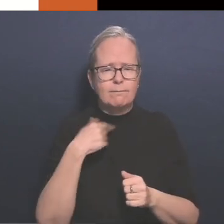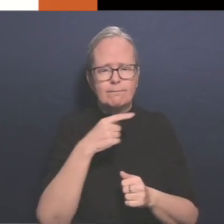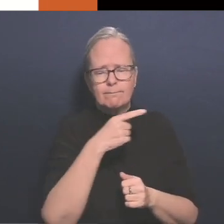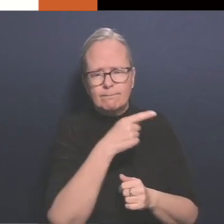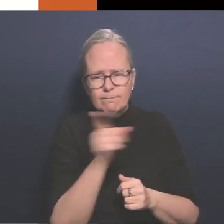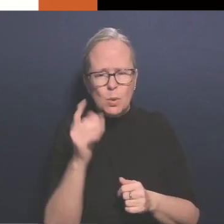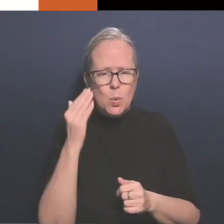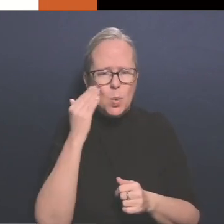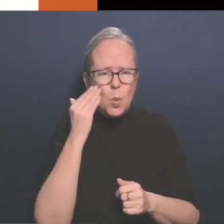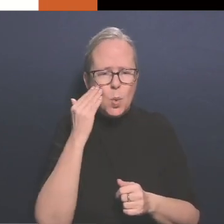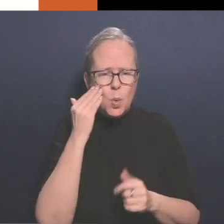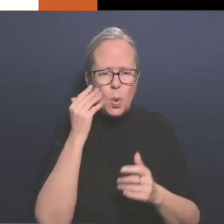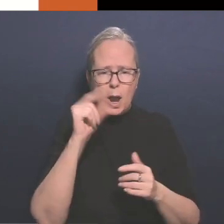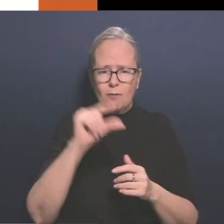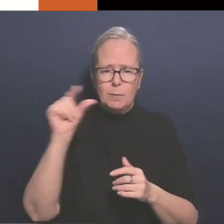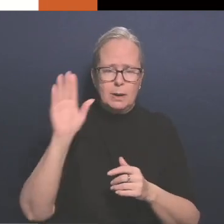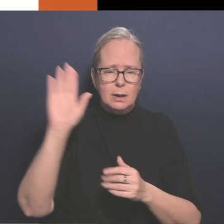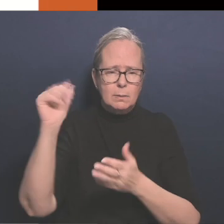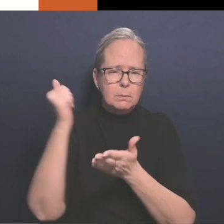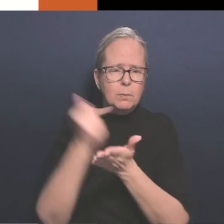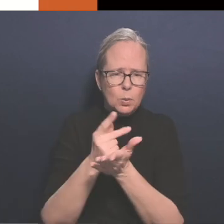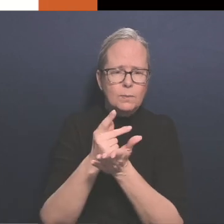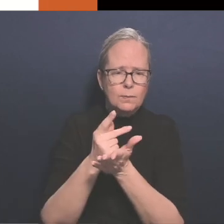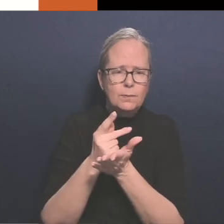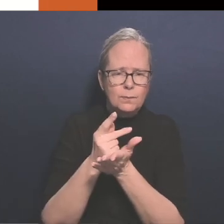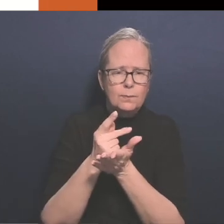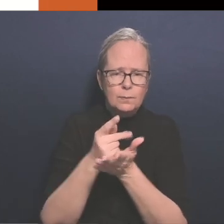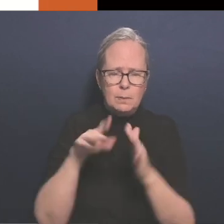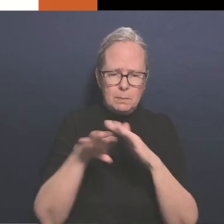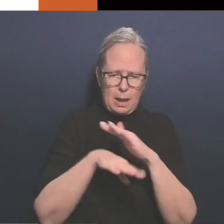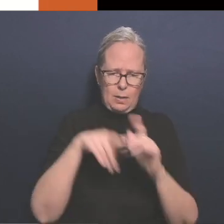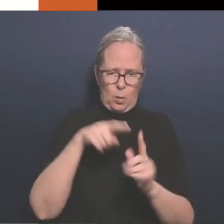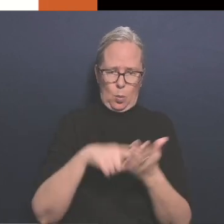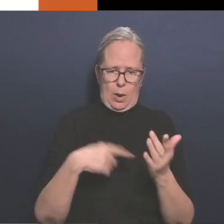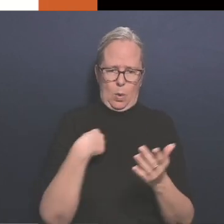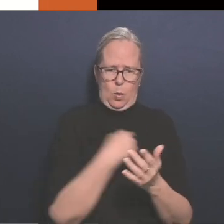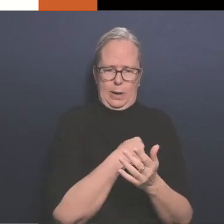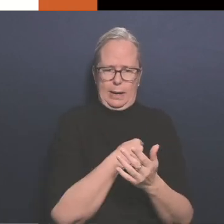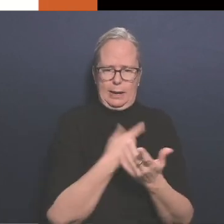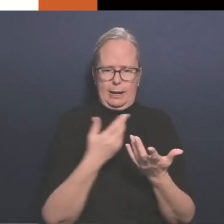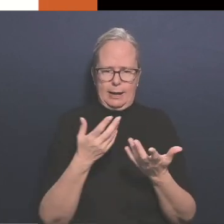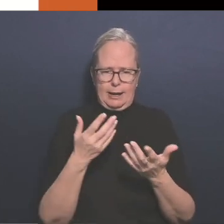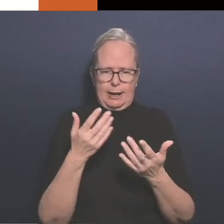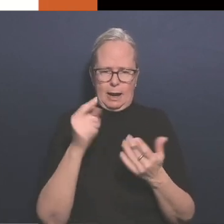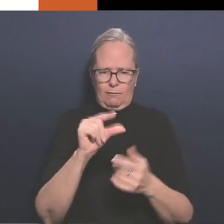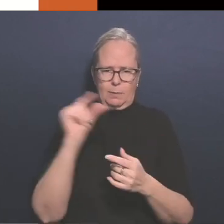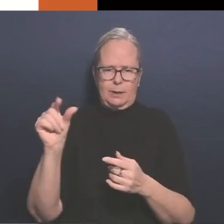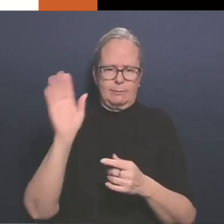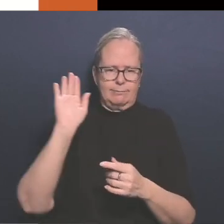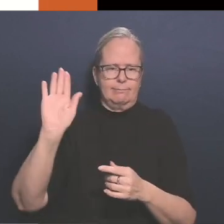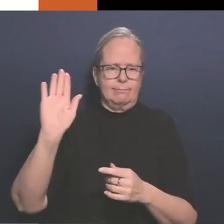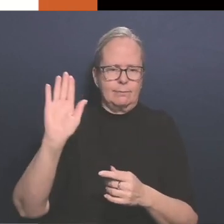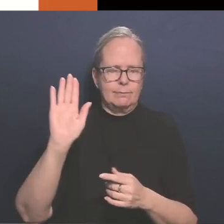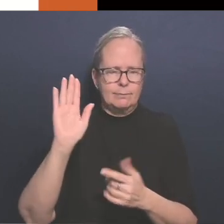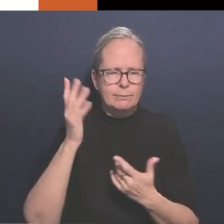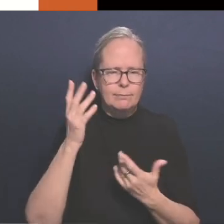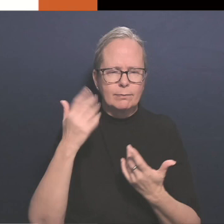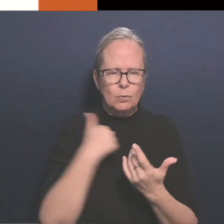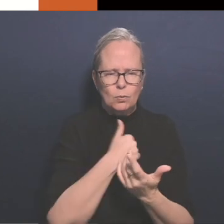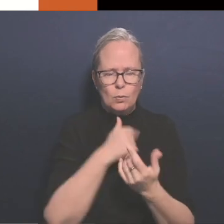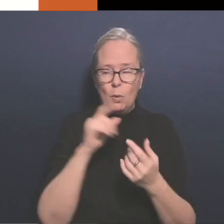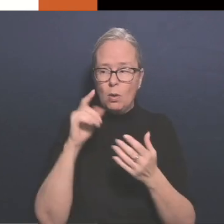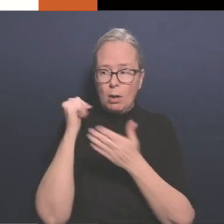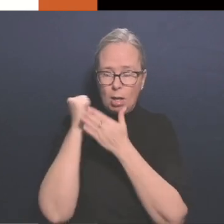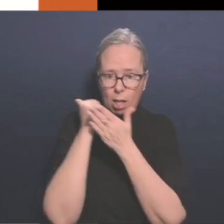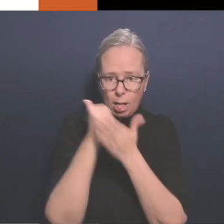some paid courses. And as mentioned a few times, if you have see anything that needs to be corrected,